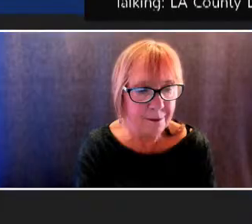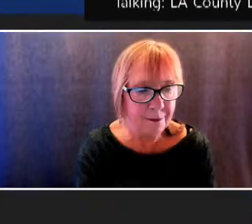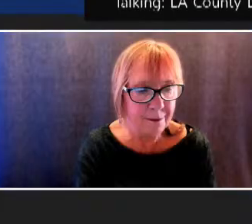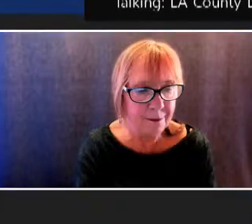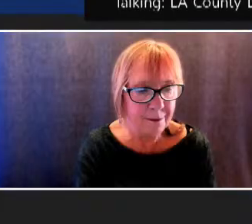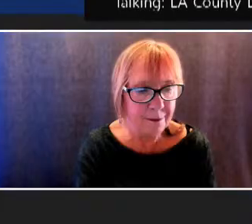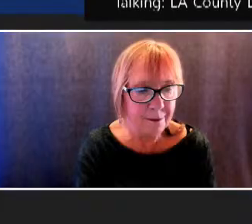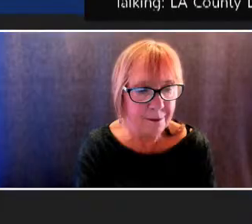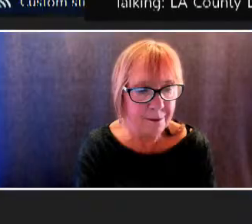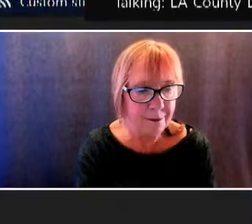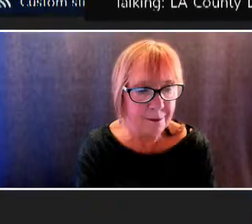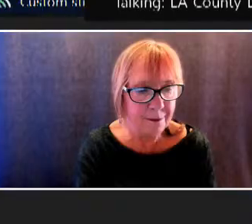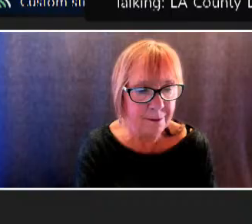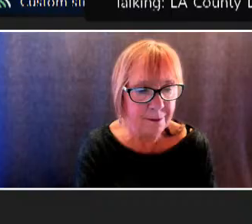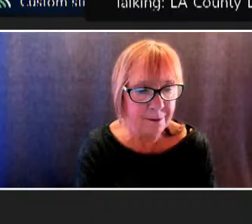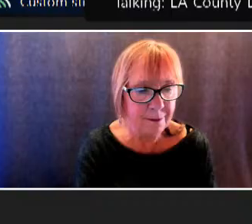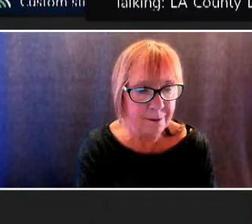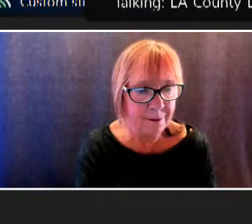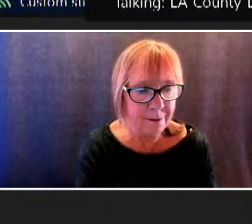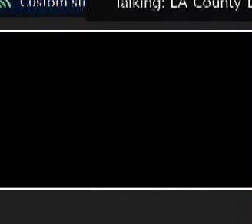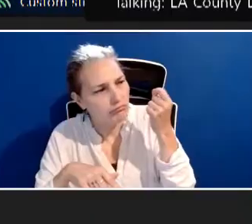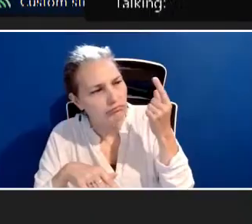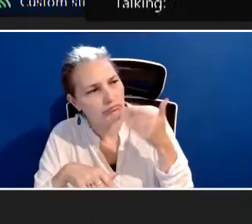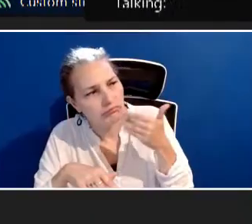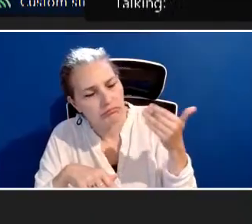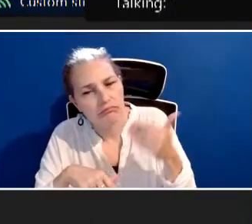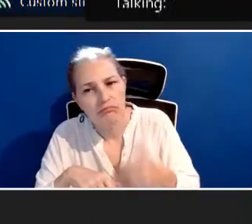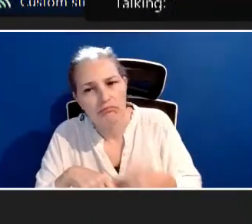Got it. Thank you.